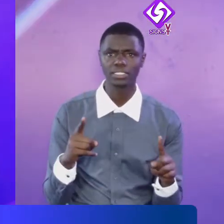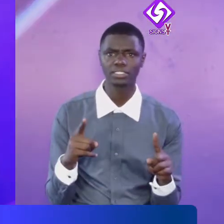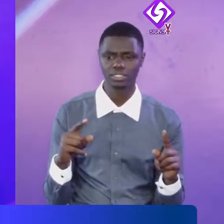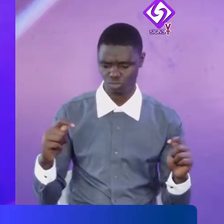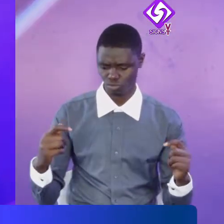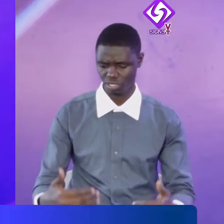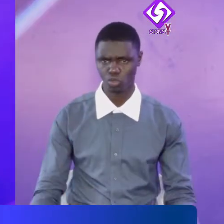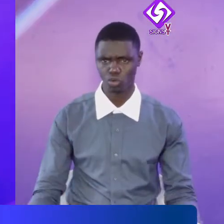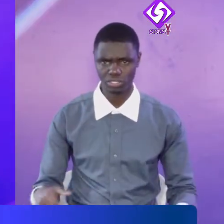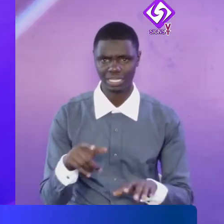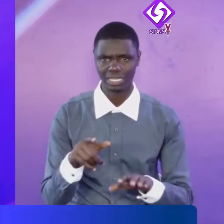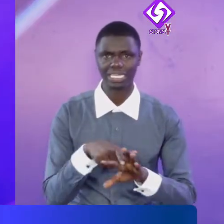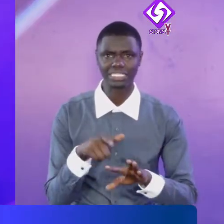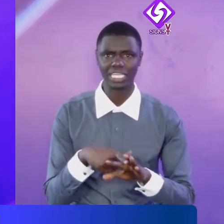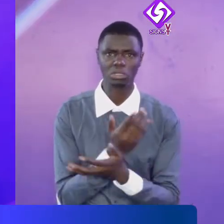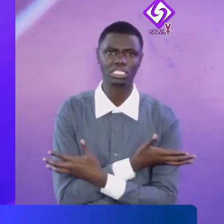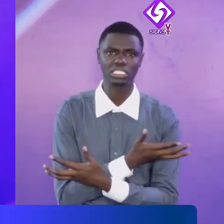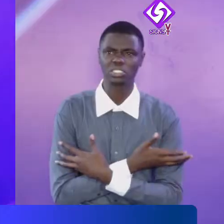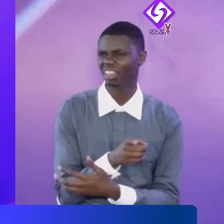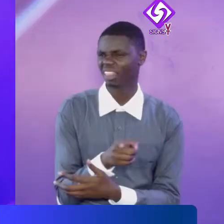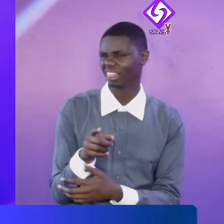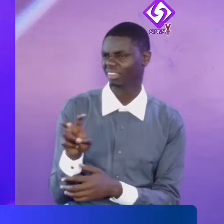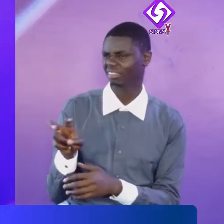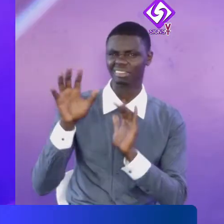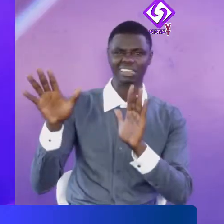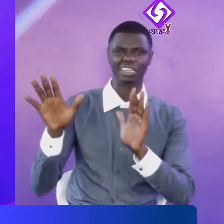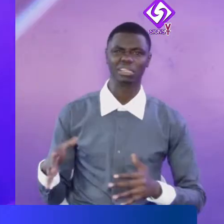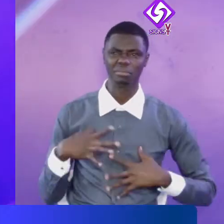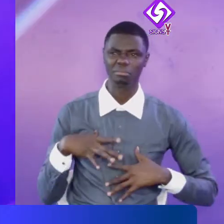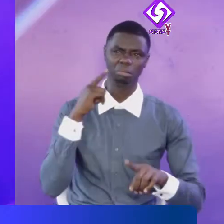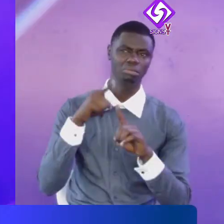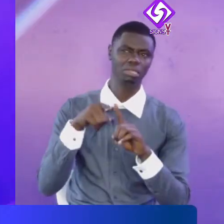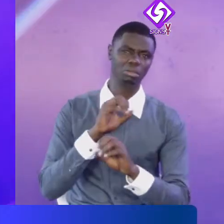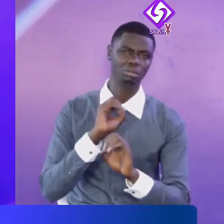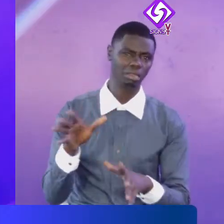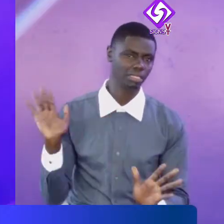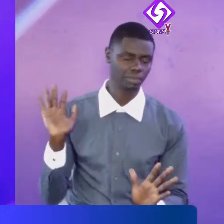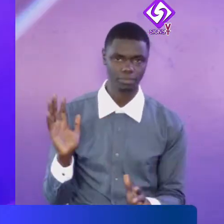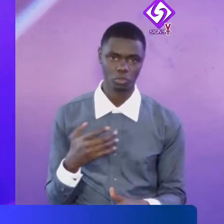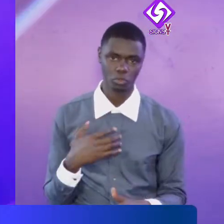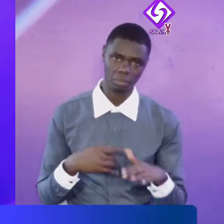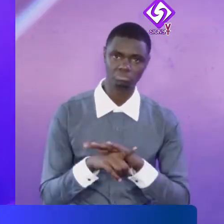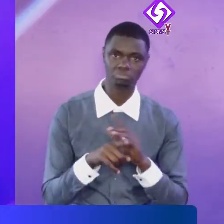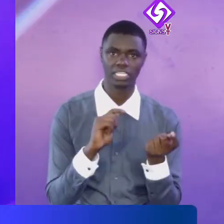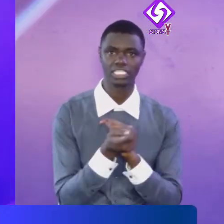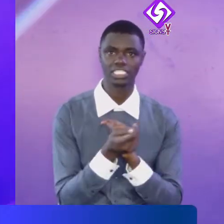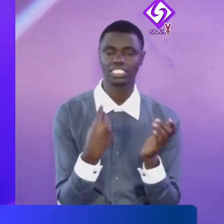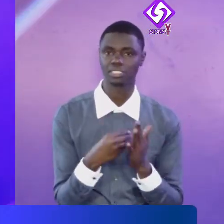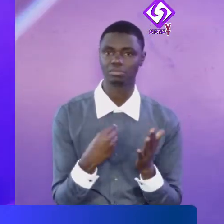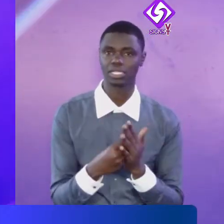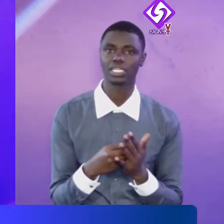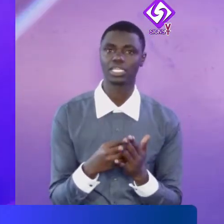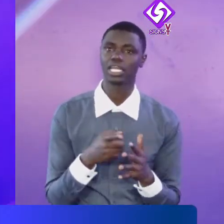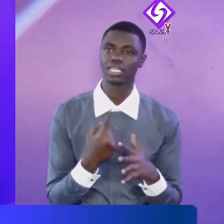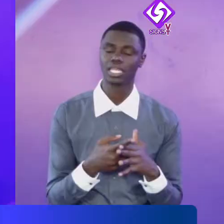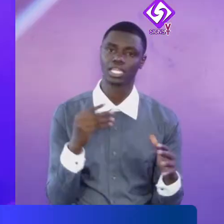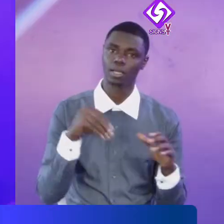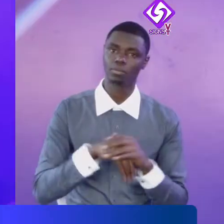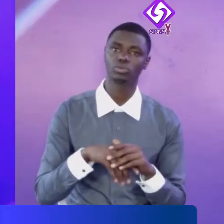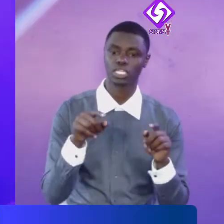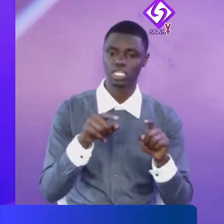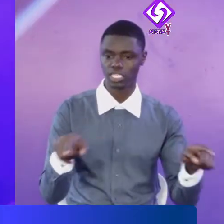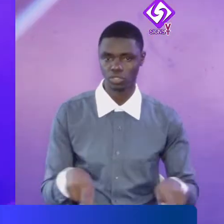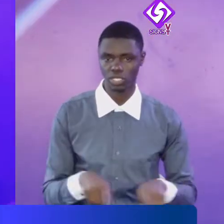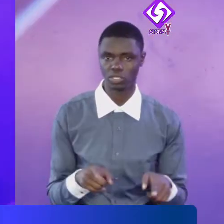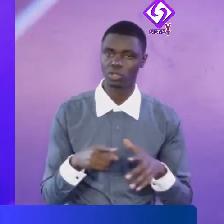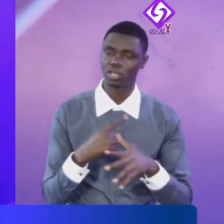and sandals and t-shirts, so you don't look so important so that no one can target you. I went and exchanged the money and I put them in a carton. Then I went to the